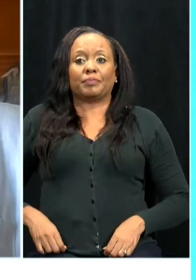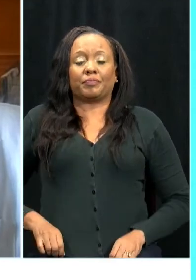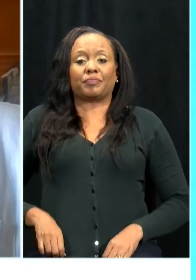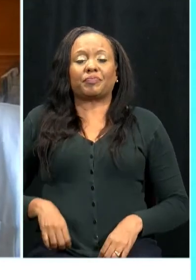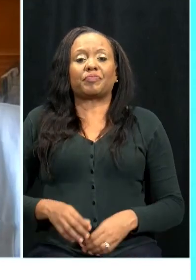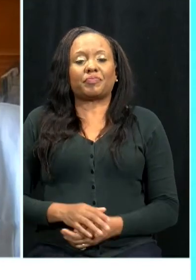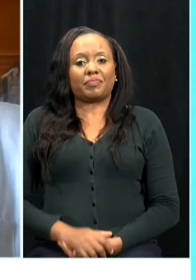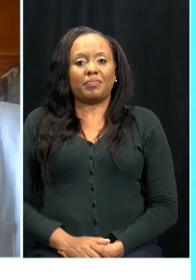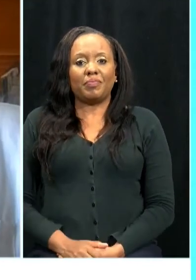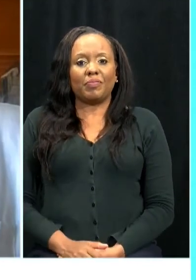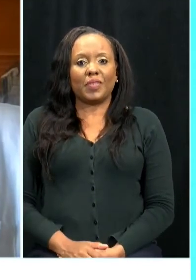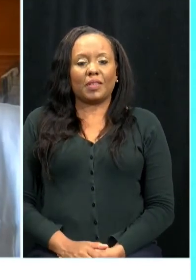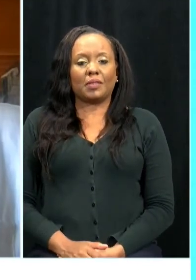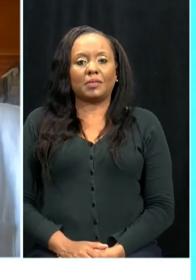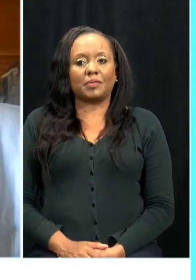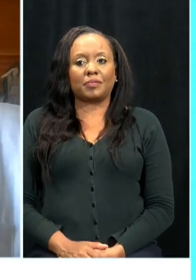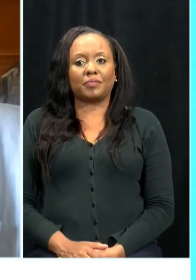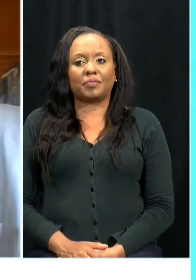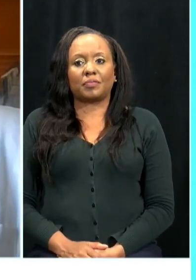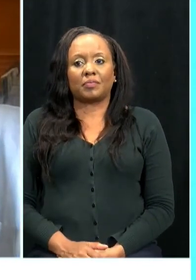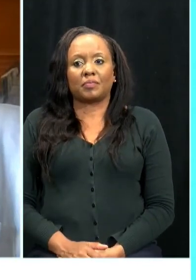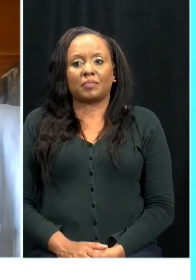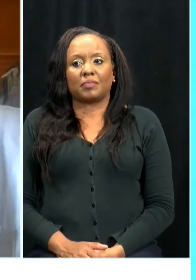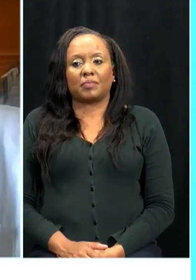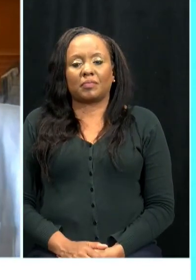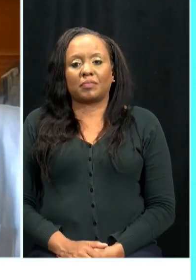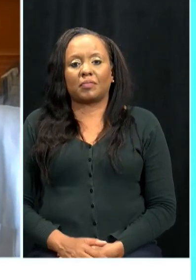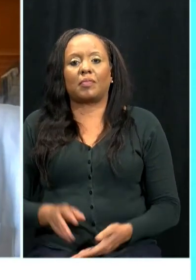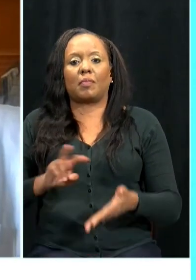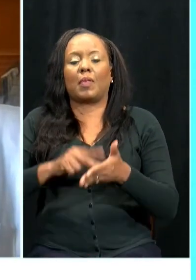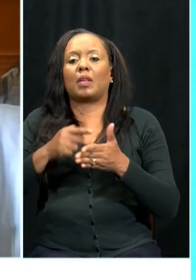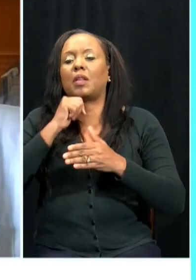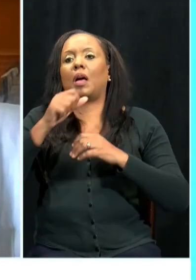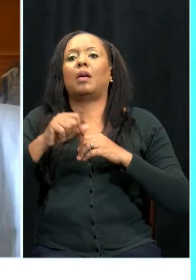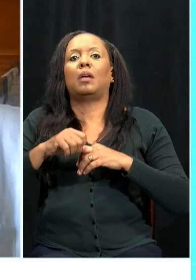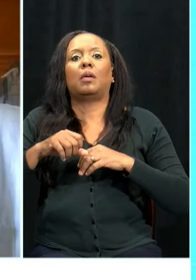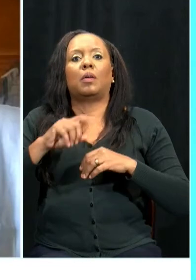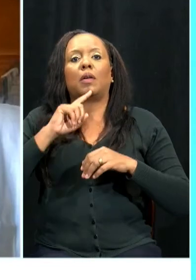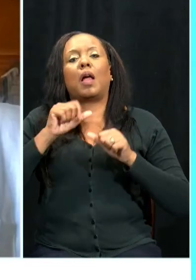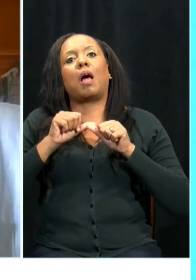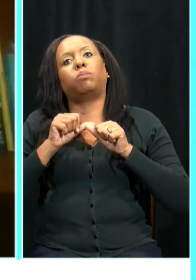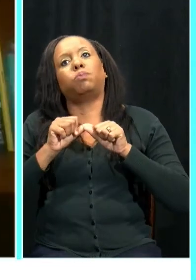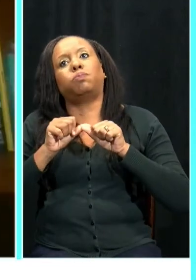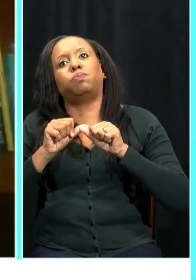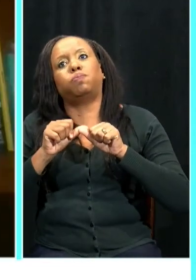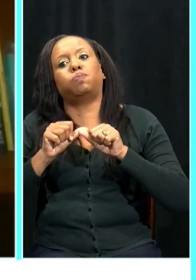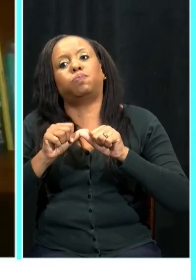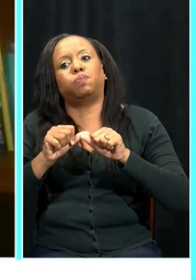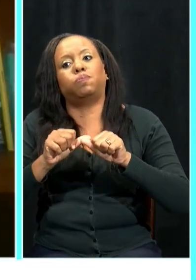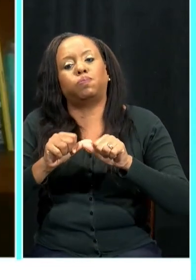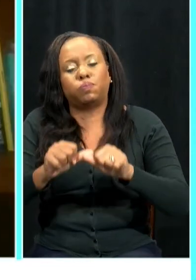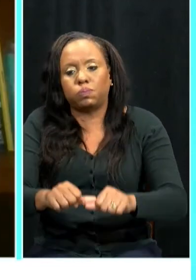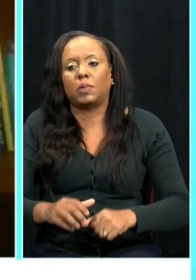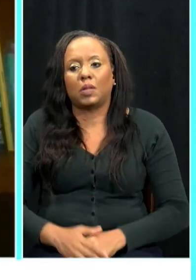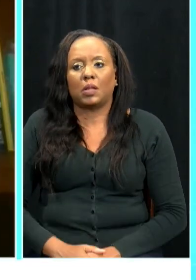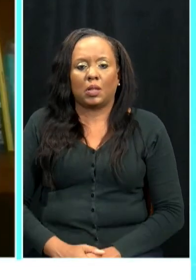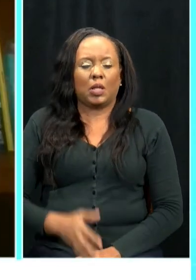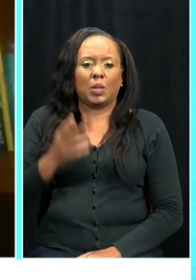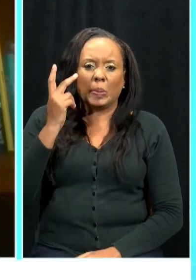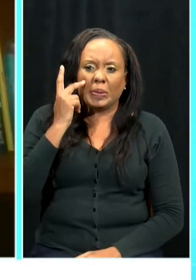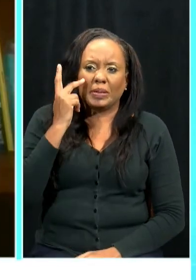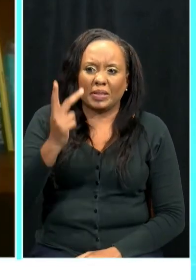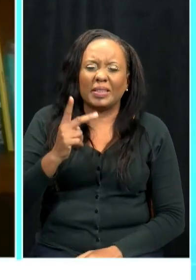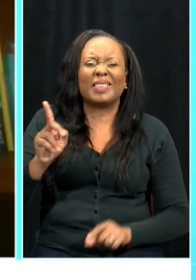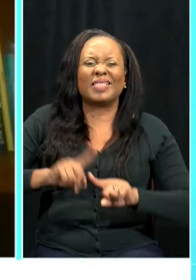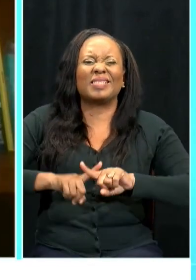so the need to canvass or the constant weeks and weeks and months of mobilization will be absent. So you might see those as